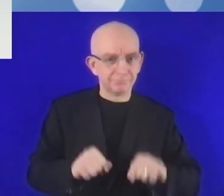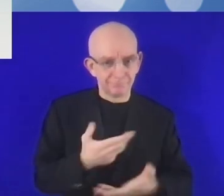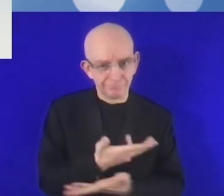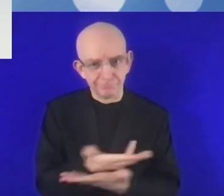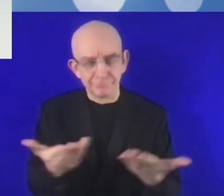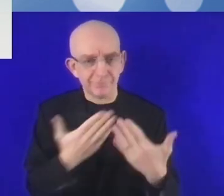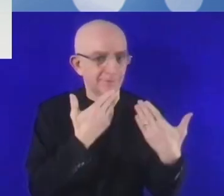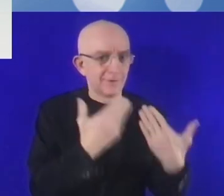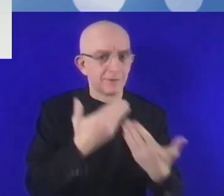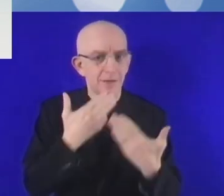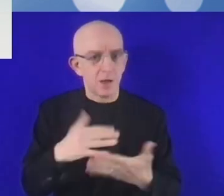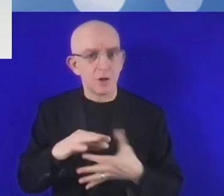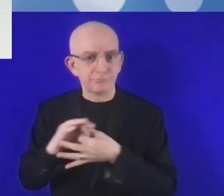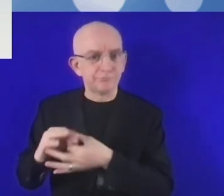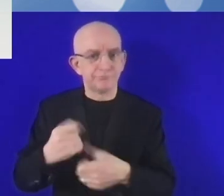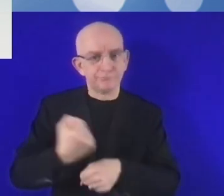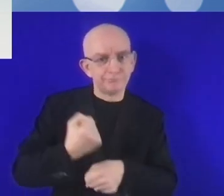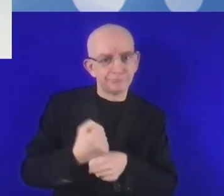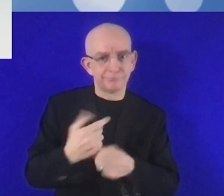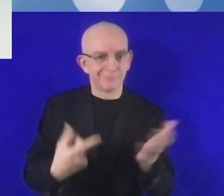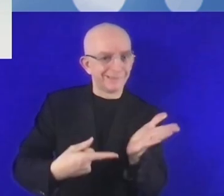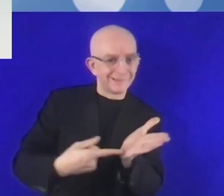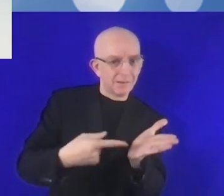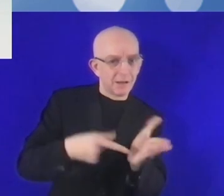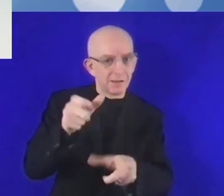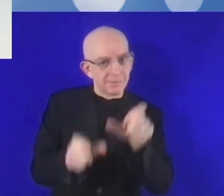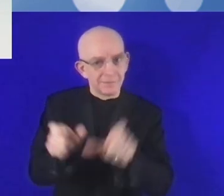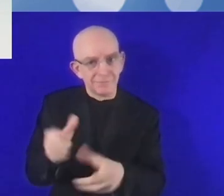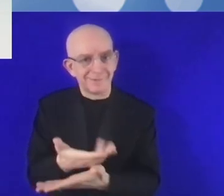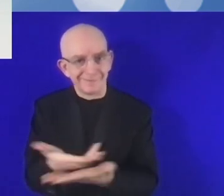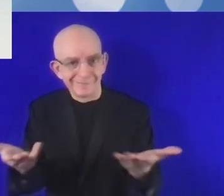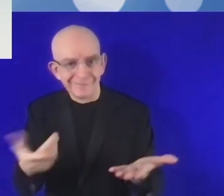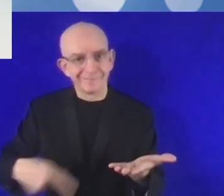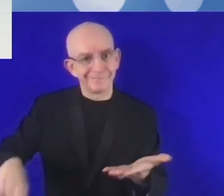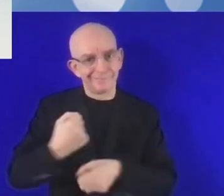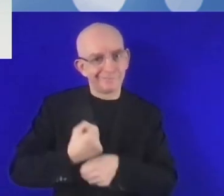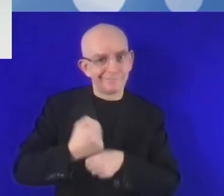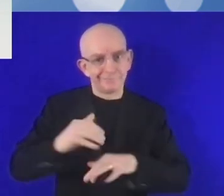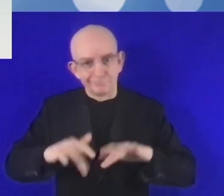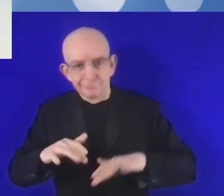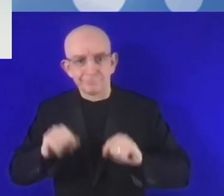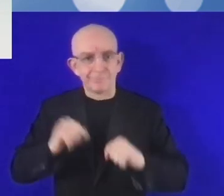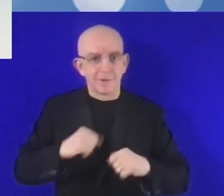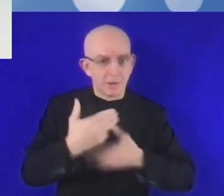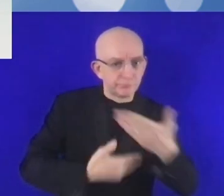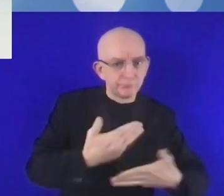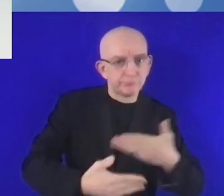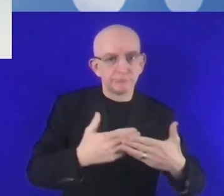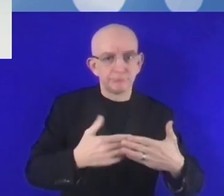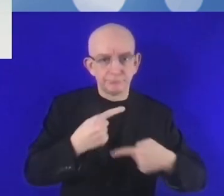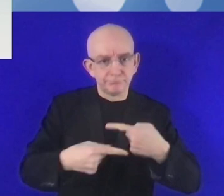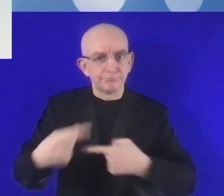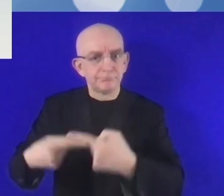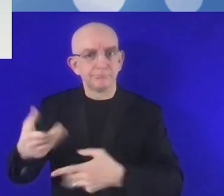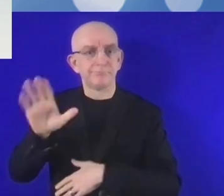infrastructure. I was really impressed to see how operators helped each other, especially in the beginning of the pandemic, when many of us had to be